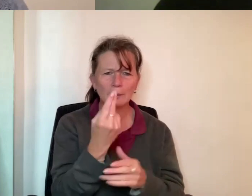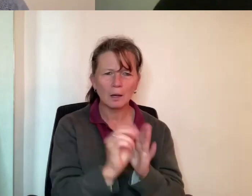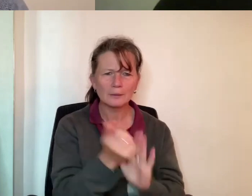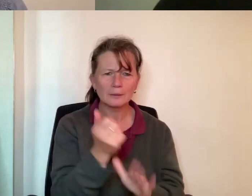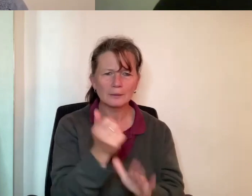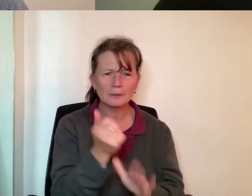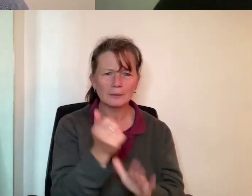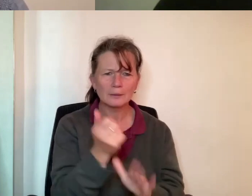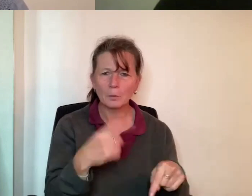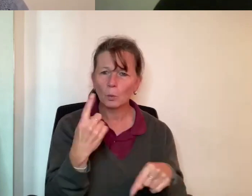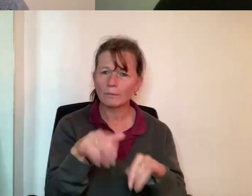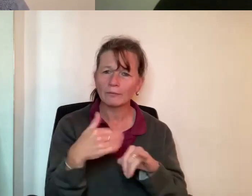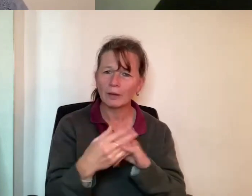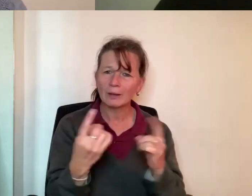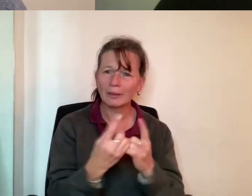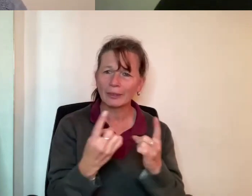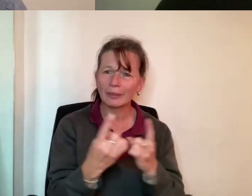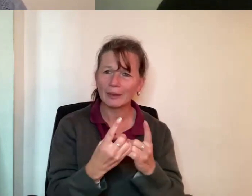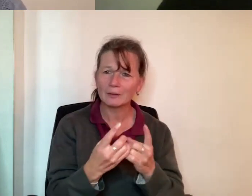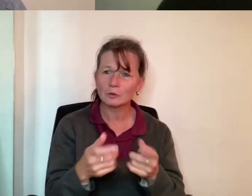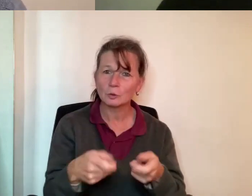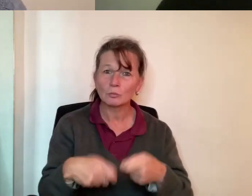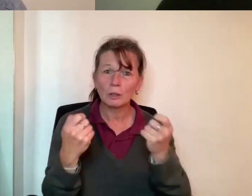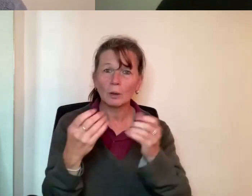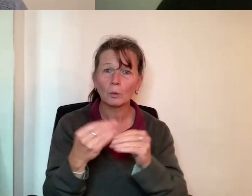thing to bring up with Freddie before we do